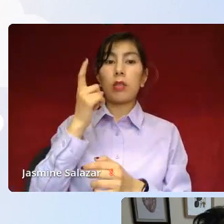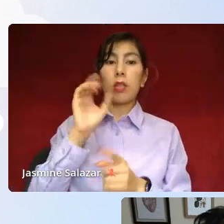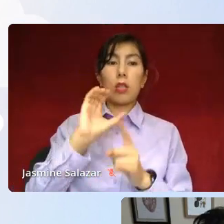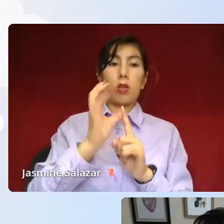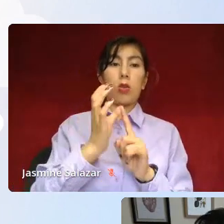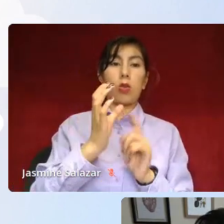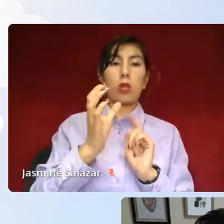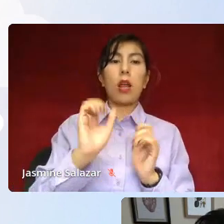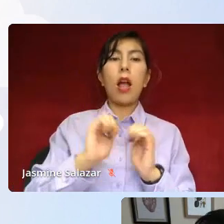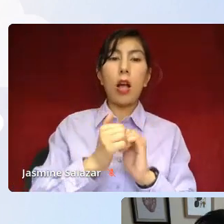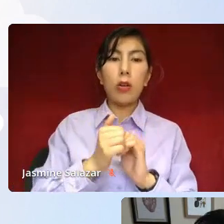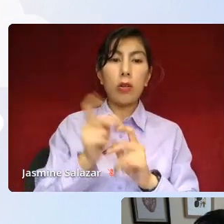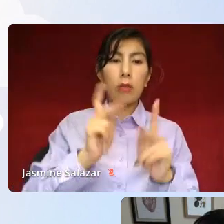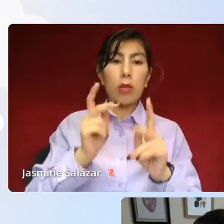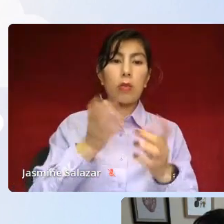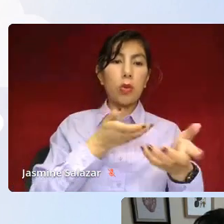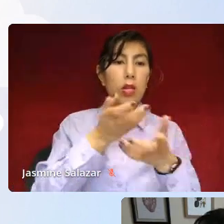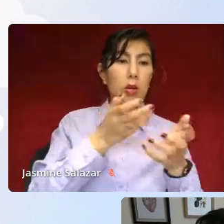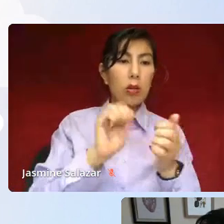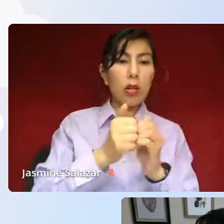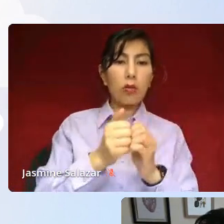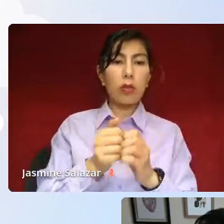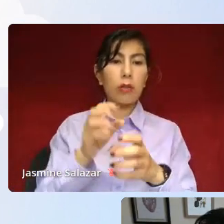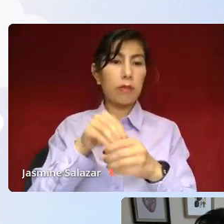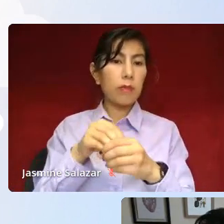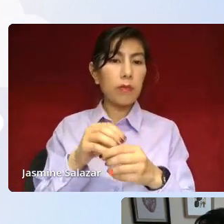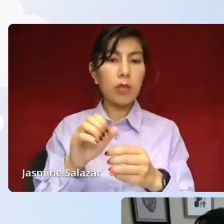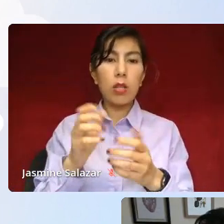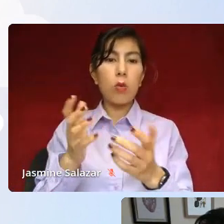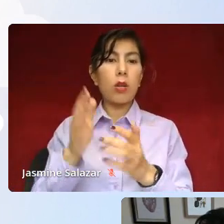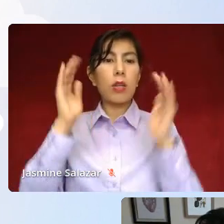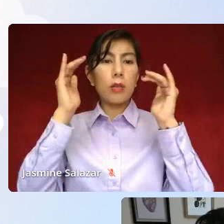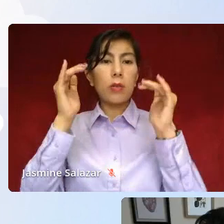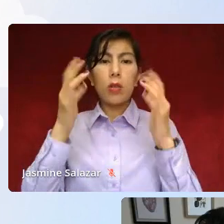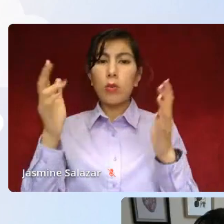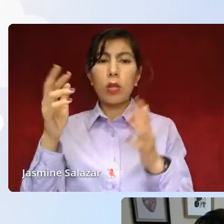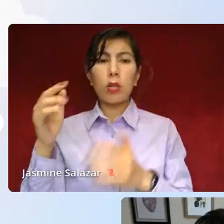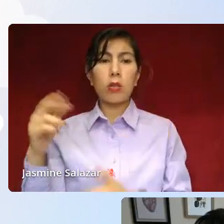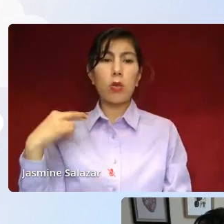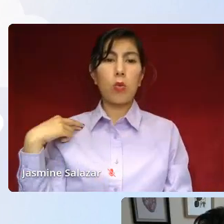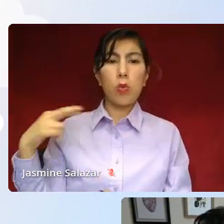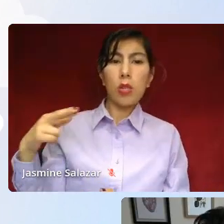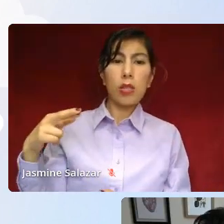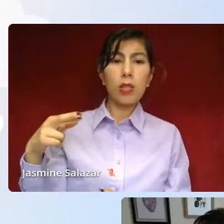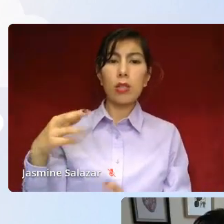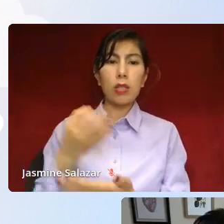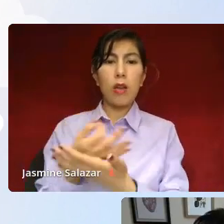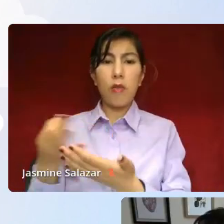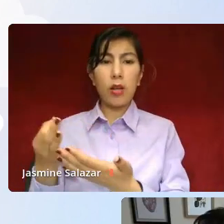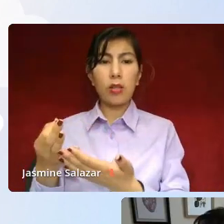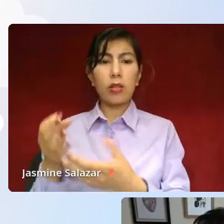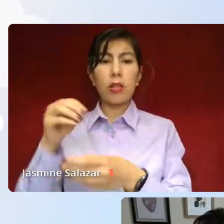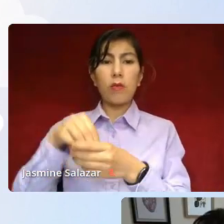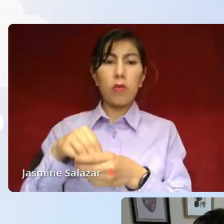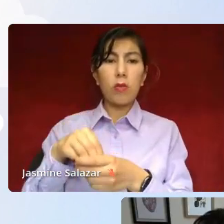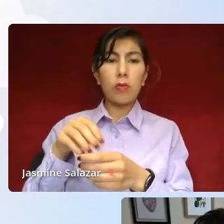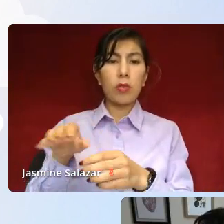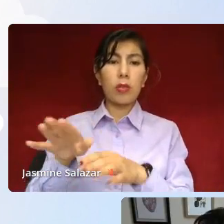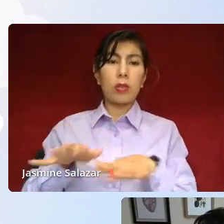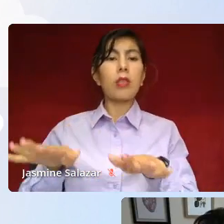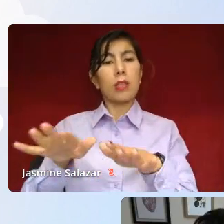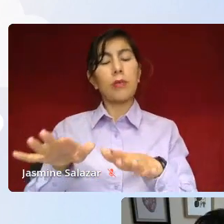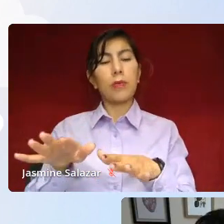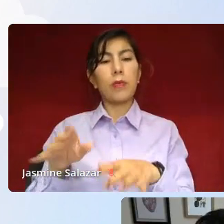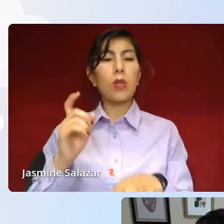do people interact? How they engage? What is their expectation? What are the religious factions that are in this space as well? So we have to be able